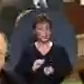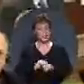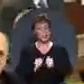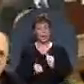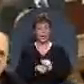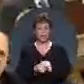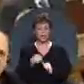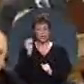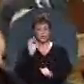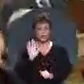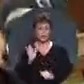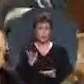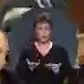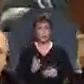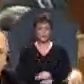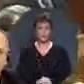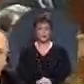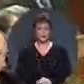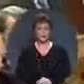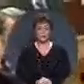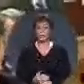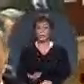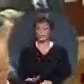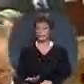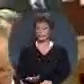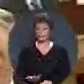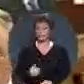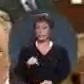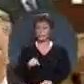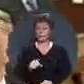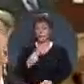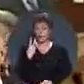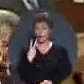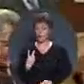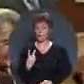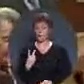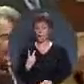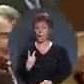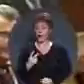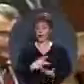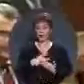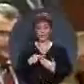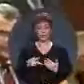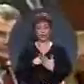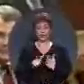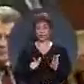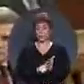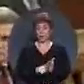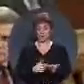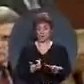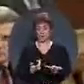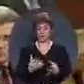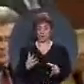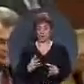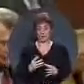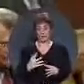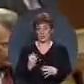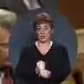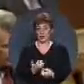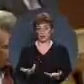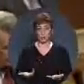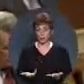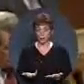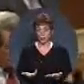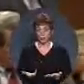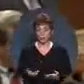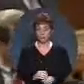stall their own criminal law legislation so they can blame the opposition. Exactly. The Liberal Party today, Mr. Speaker, engaged